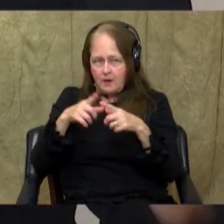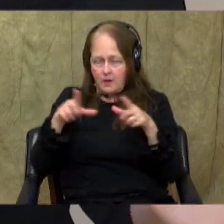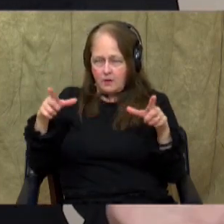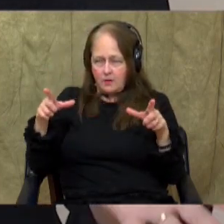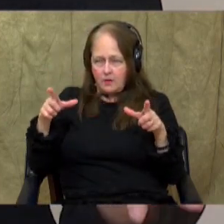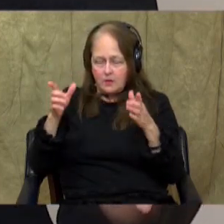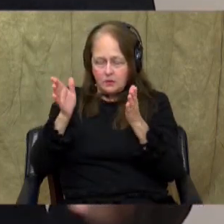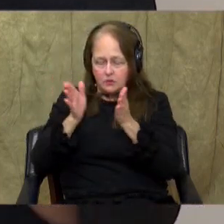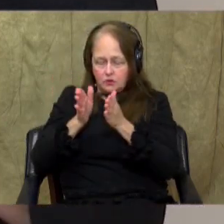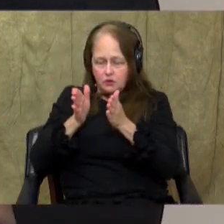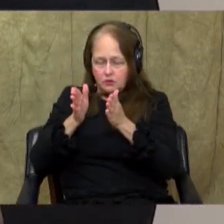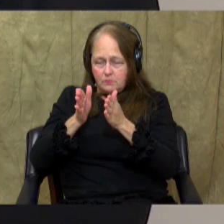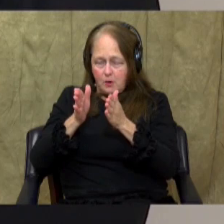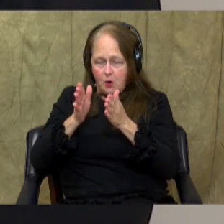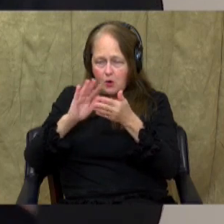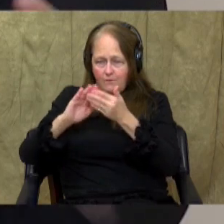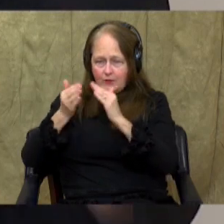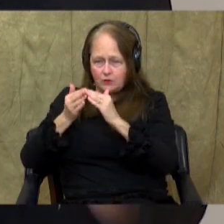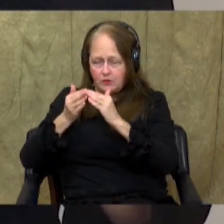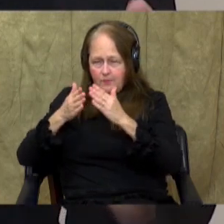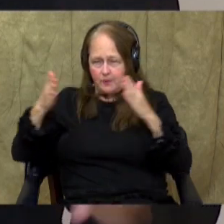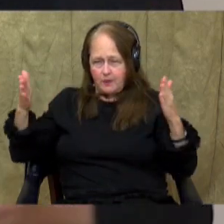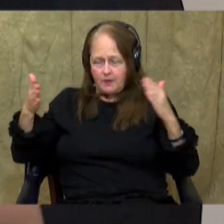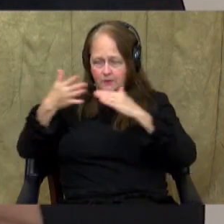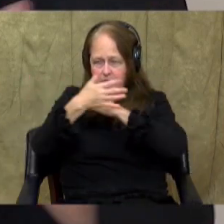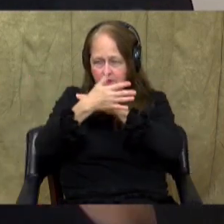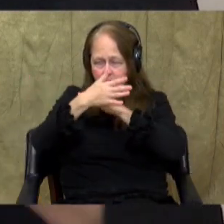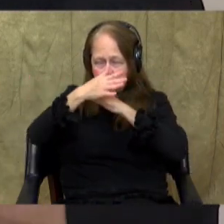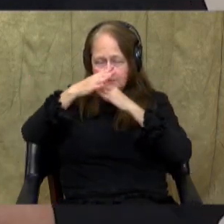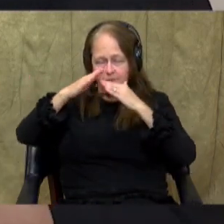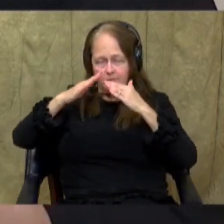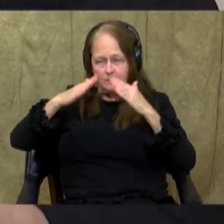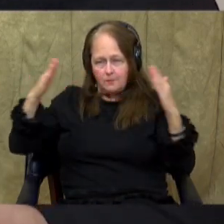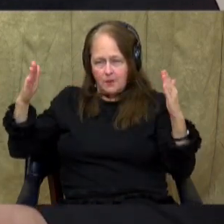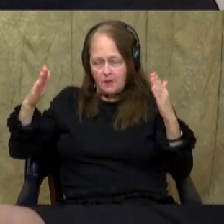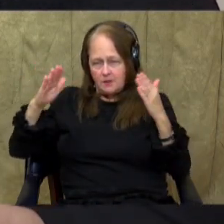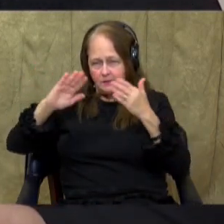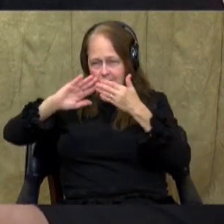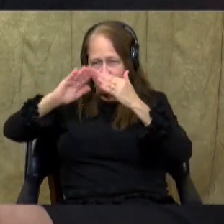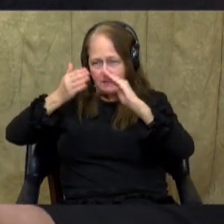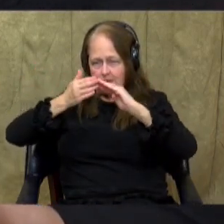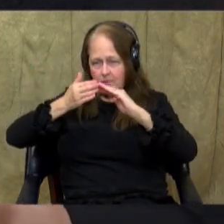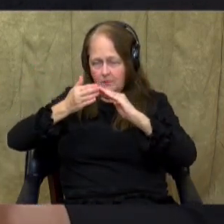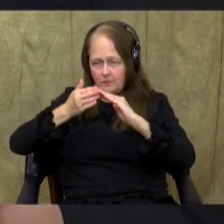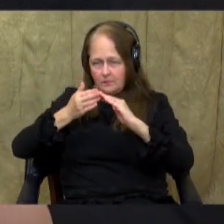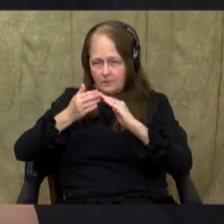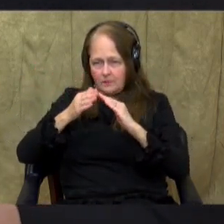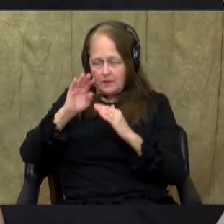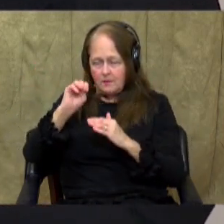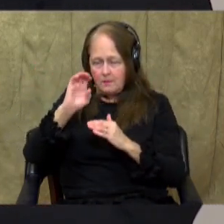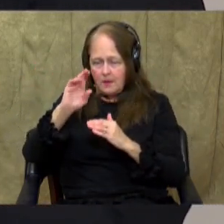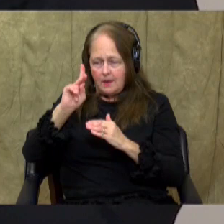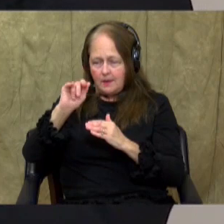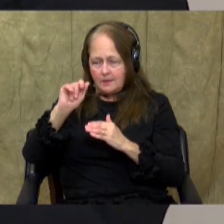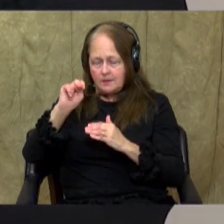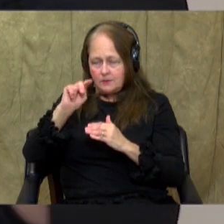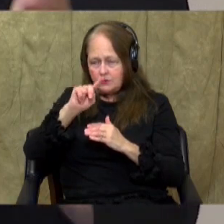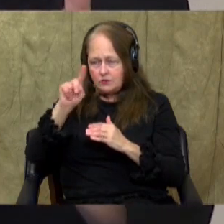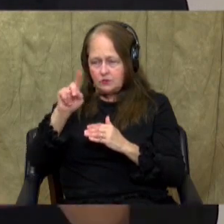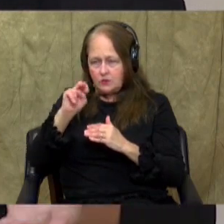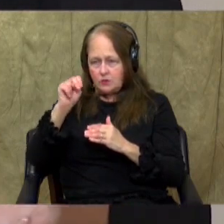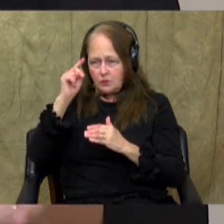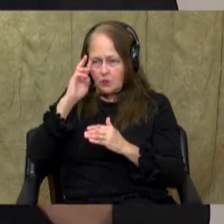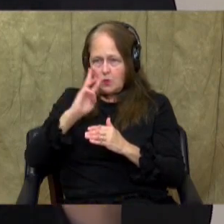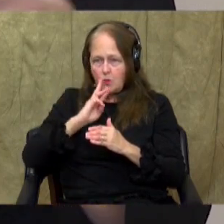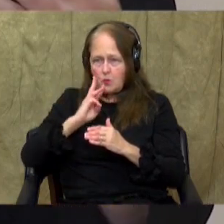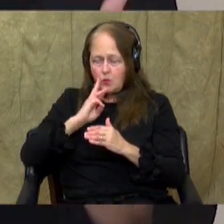from small villages to big cities, and the beautiful places that people may not think of. Mackenzie and Zion, I think you were thinking of